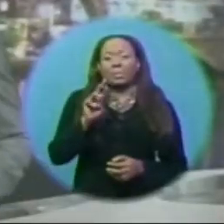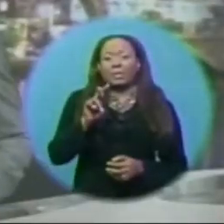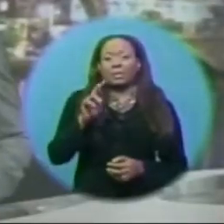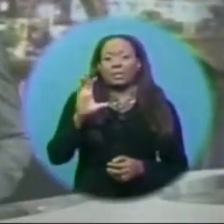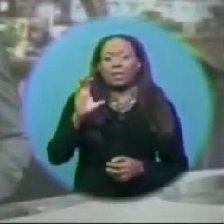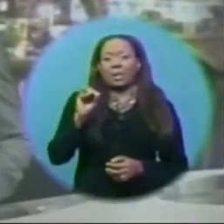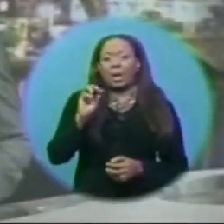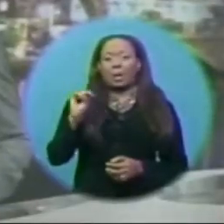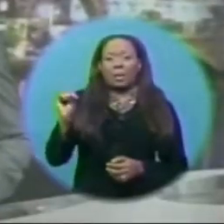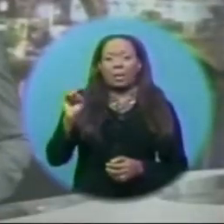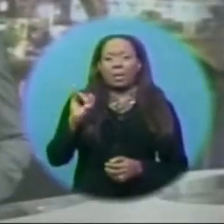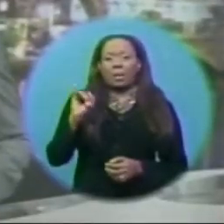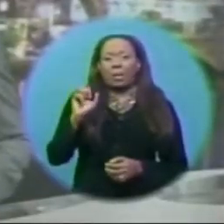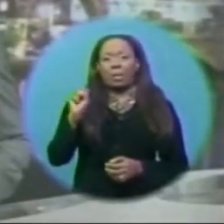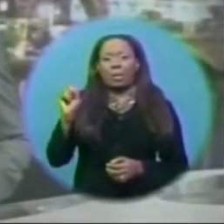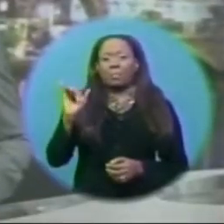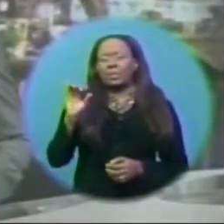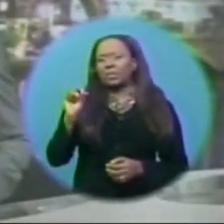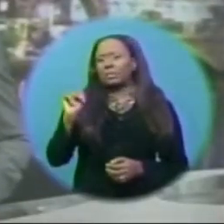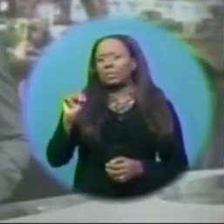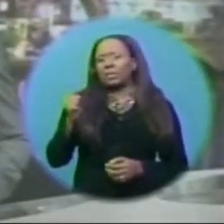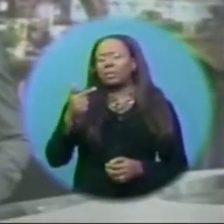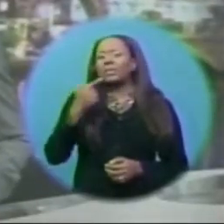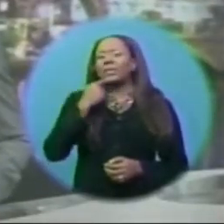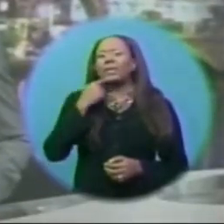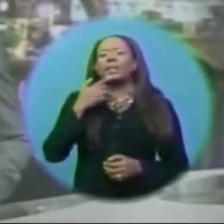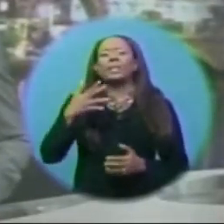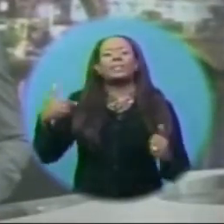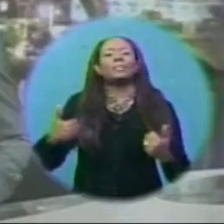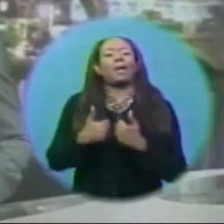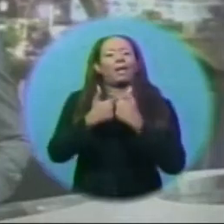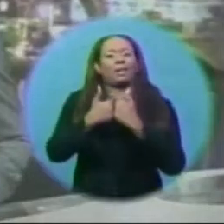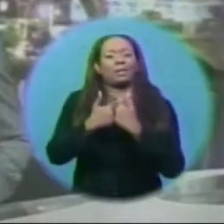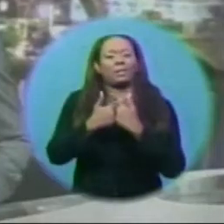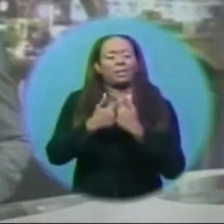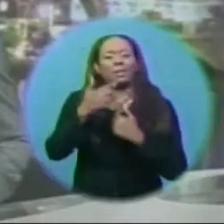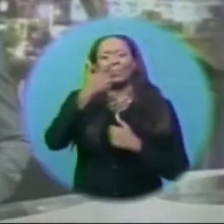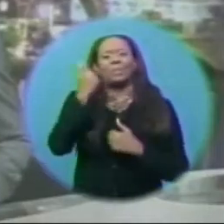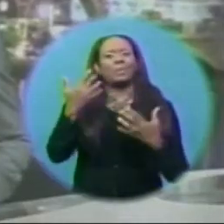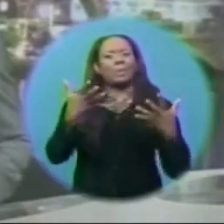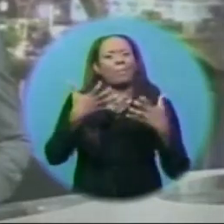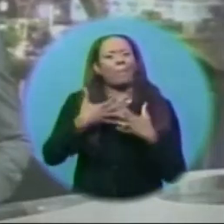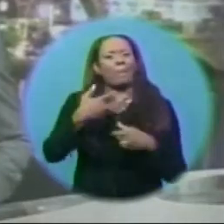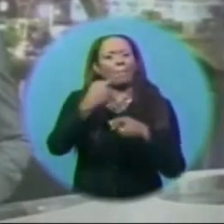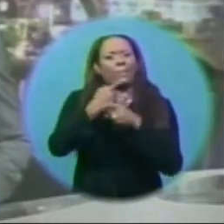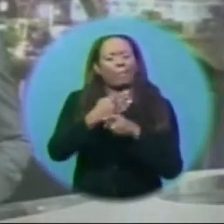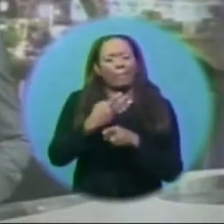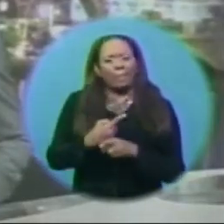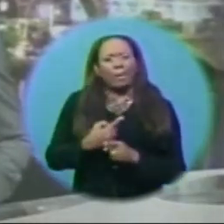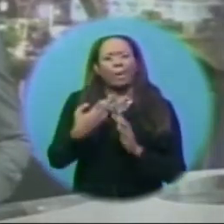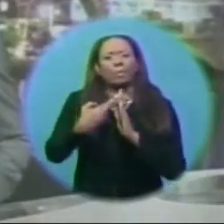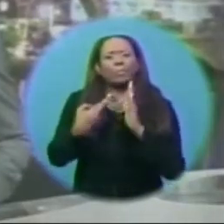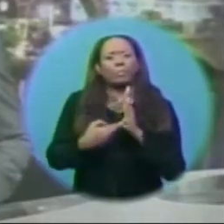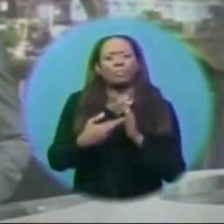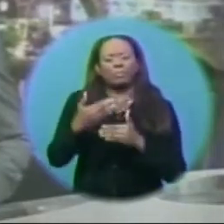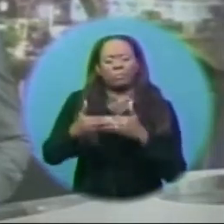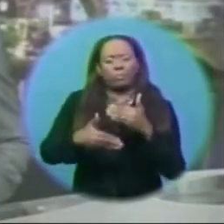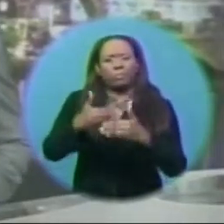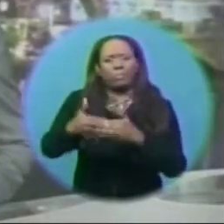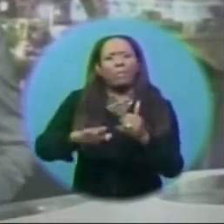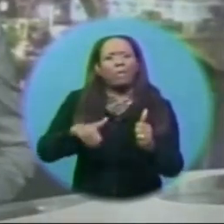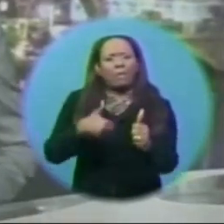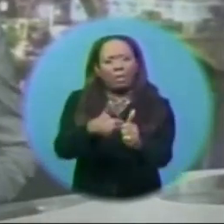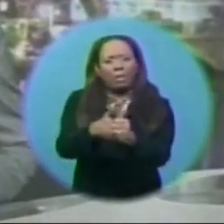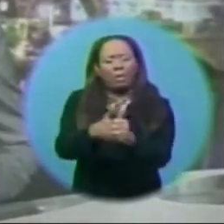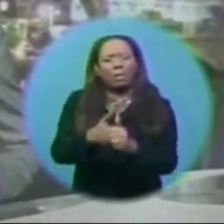Meanwhile, Mr. Commissiong says in bringing the action, he wanted to ensure that the proper procedures were followed when permission was granted to build the property on the